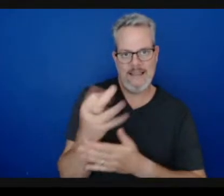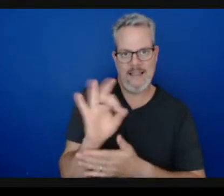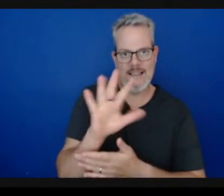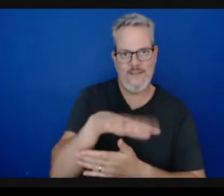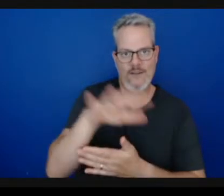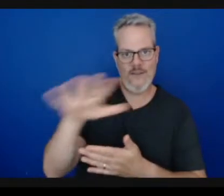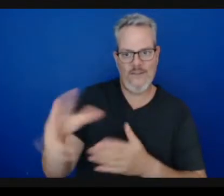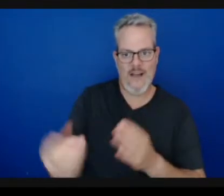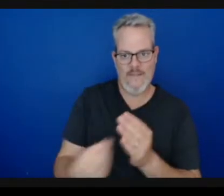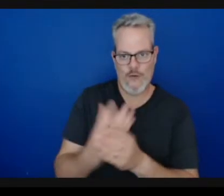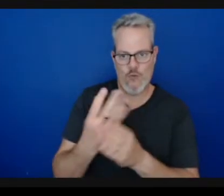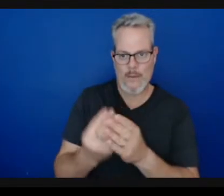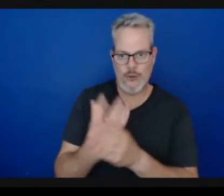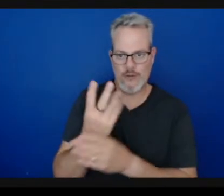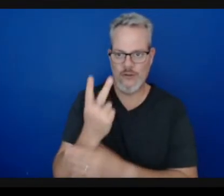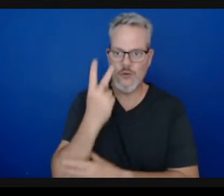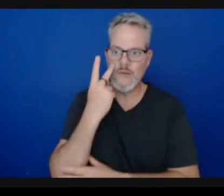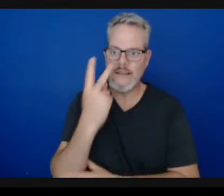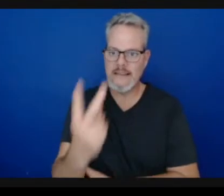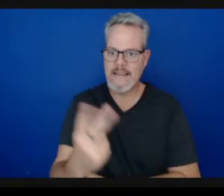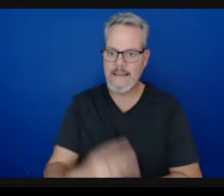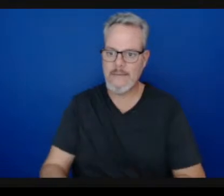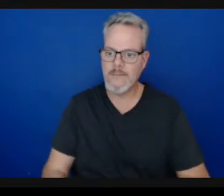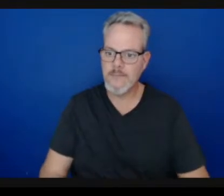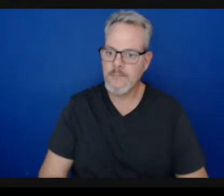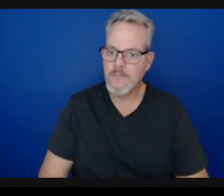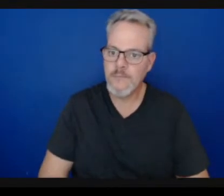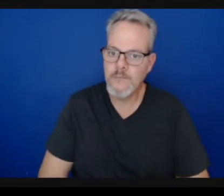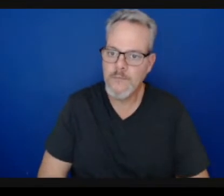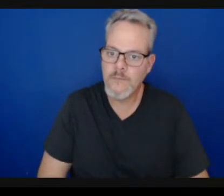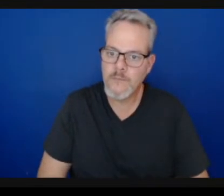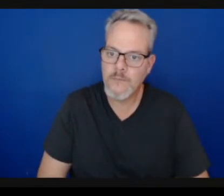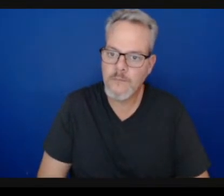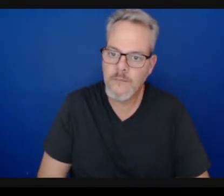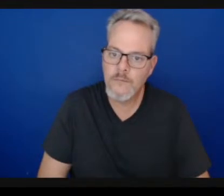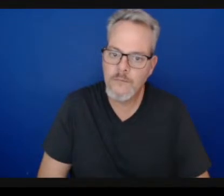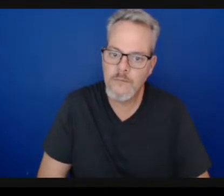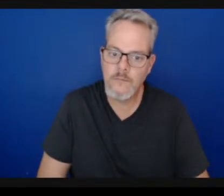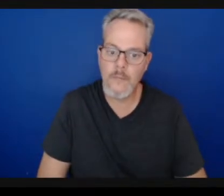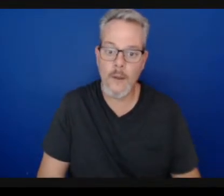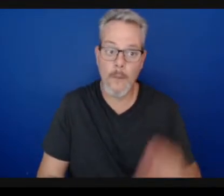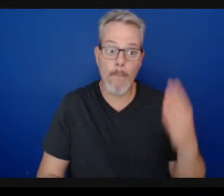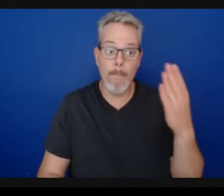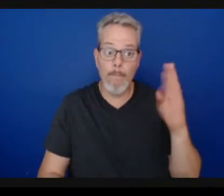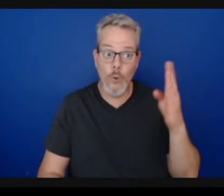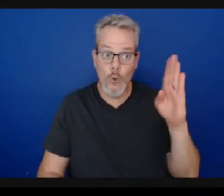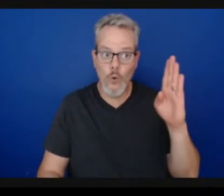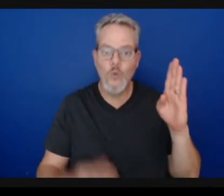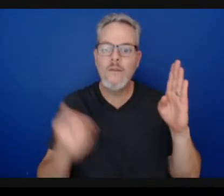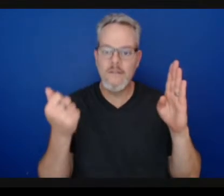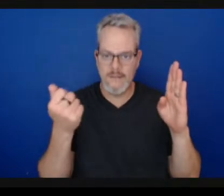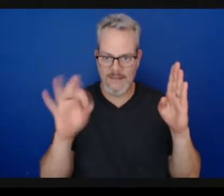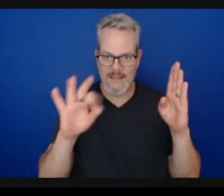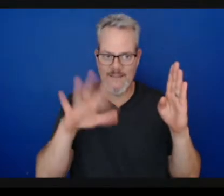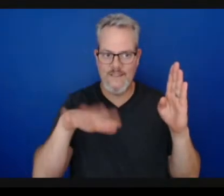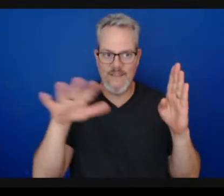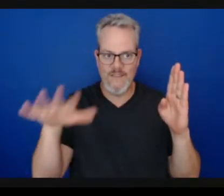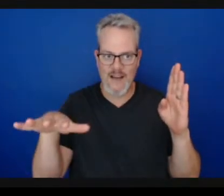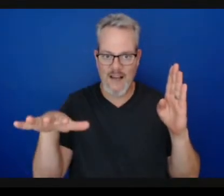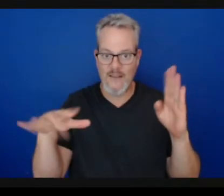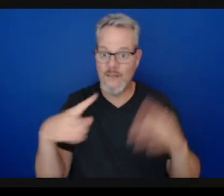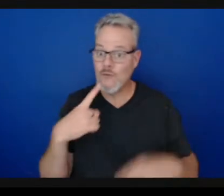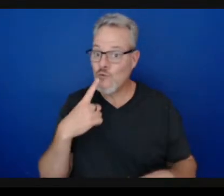out a map which compares the blue is 55 to the red, which